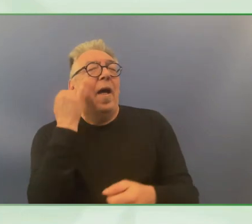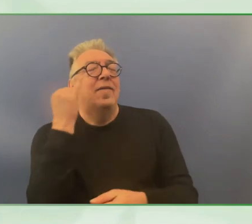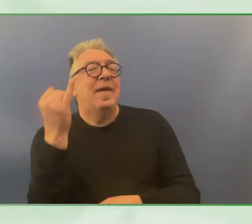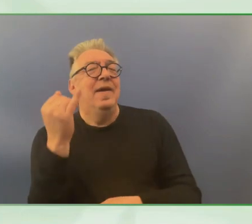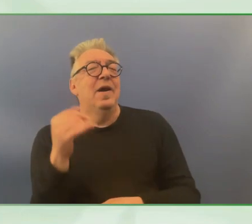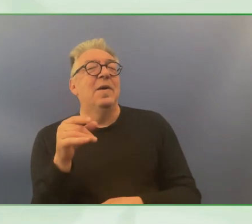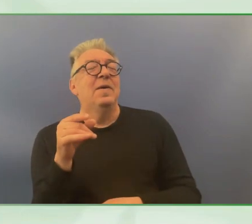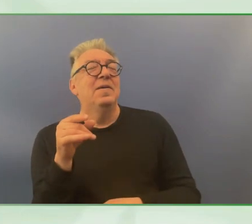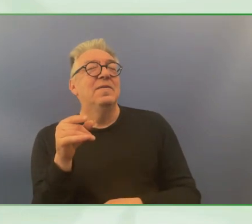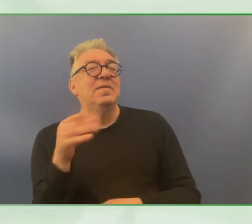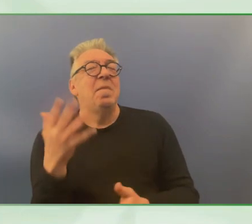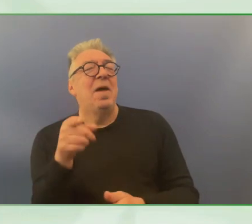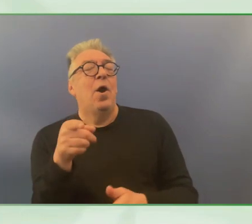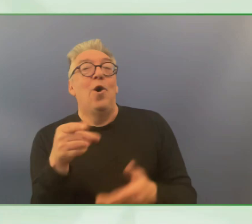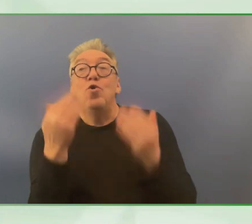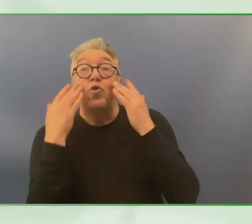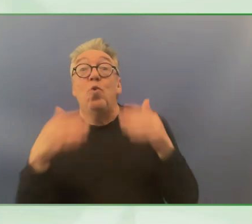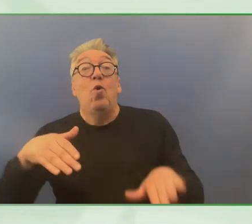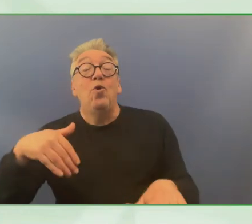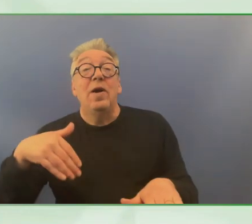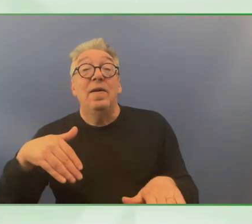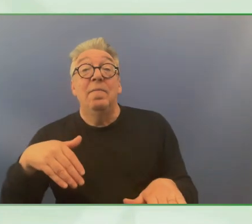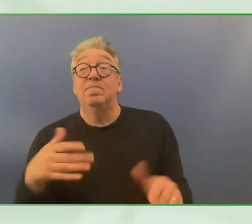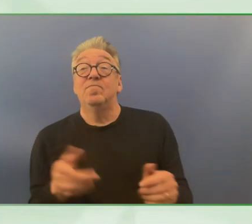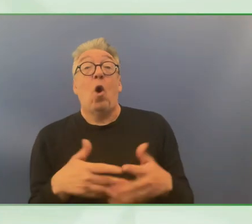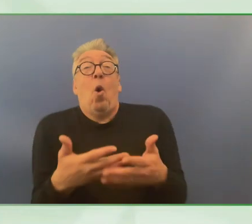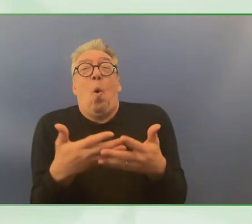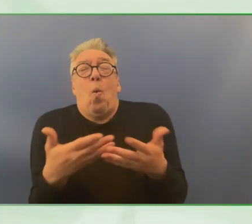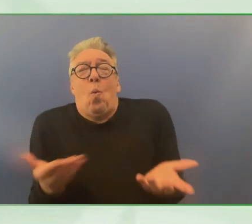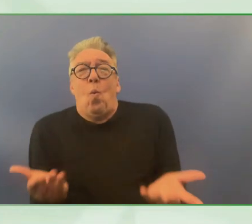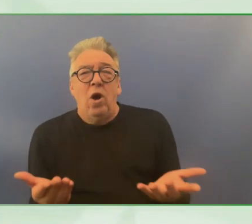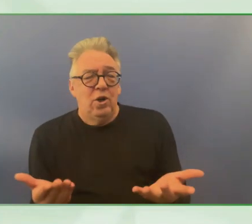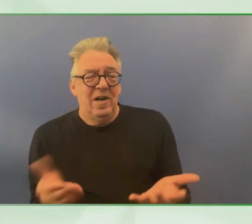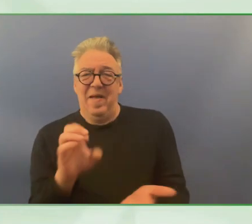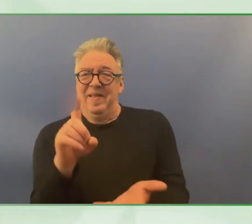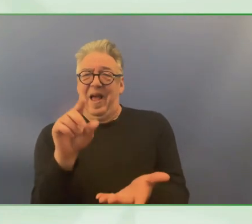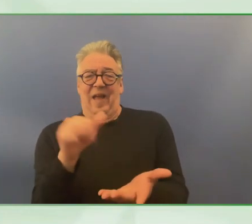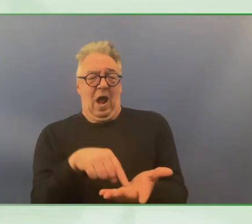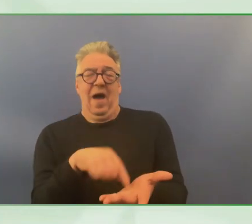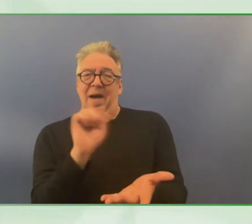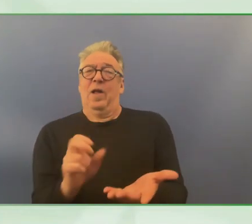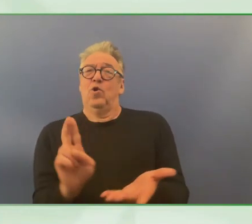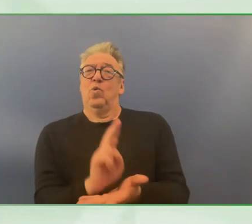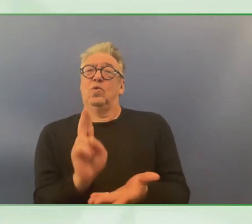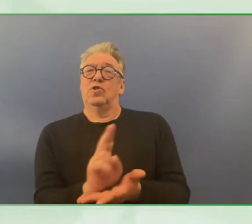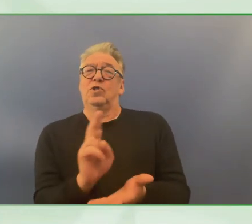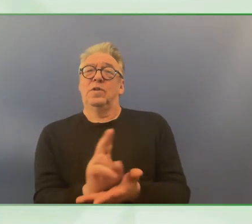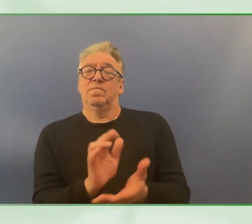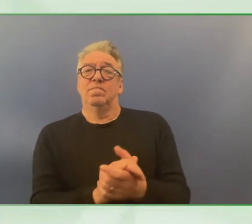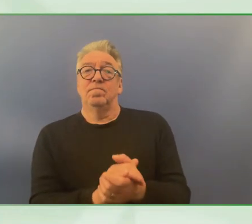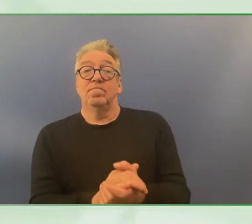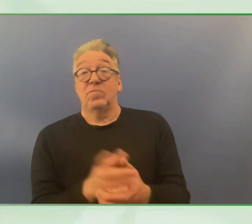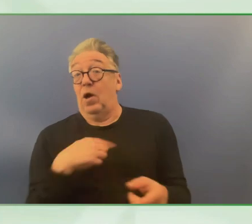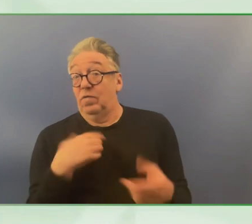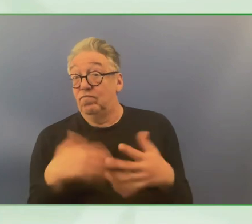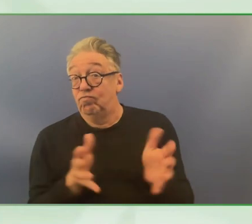and maybe you have some ideas that I thought, well, I never thought of that. No? So I told you already about our data.